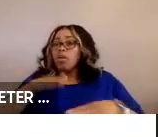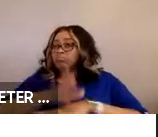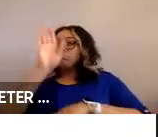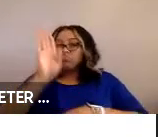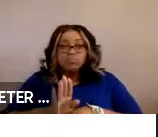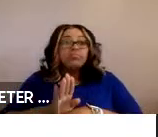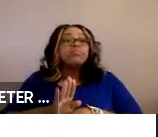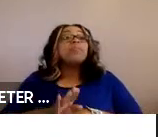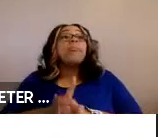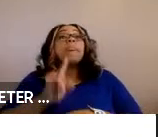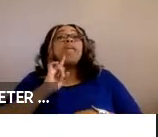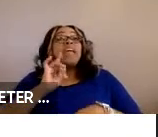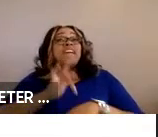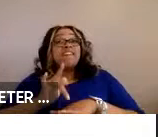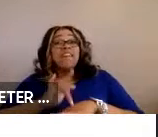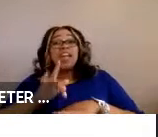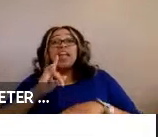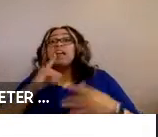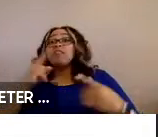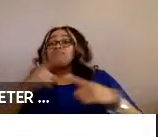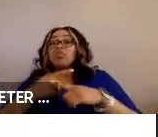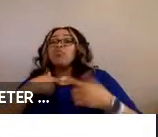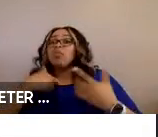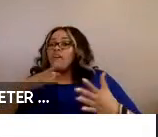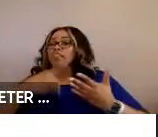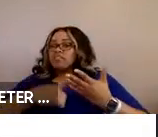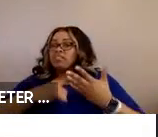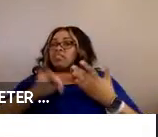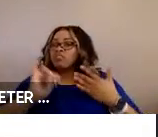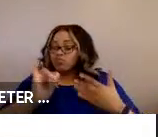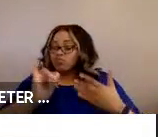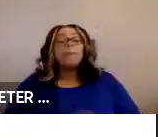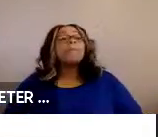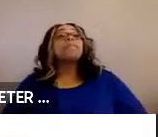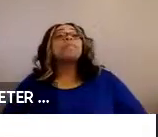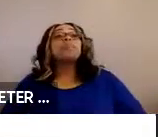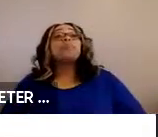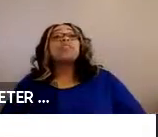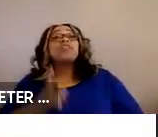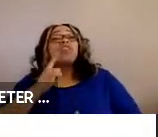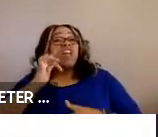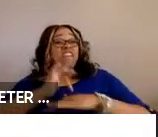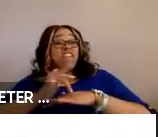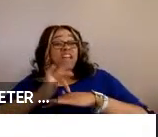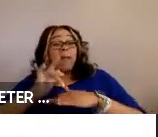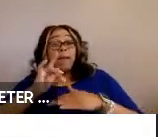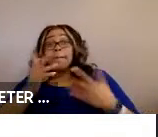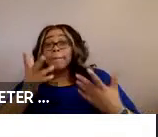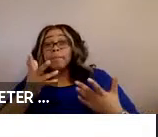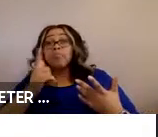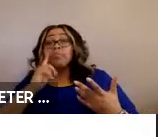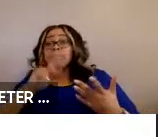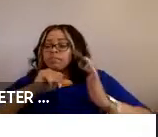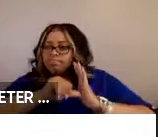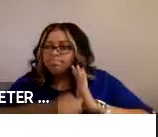vehicle availability and cost factors were discussed as concerns. Regarding availability, participants emphasized that they were eager for AV